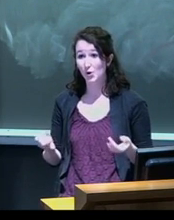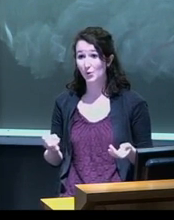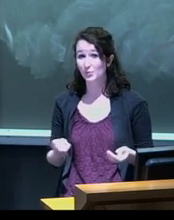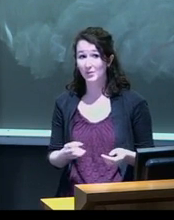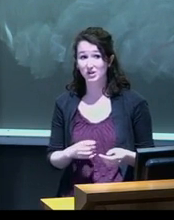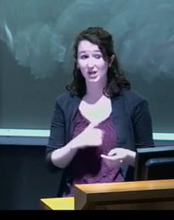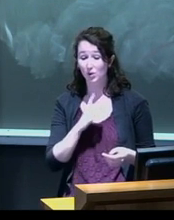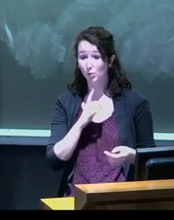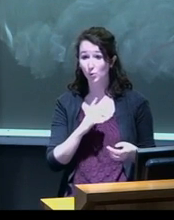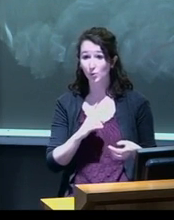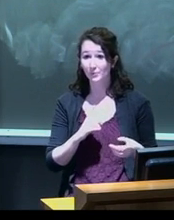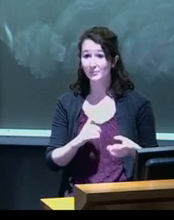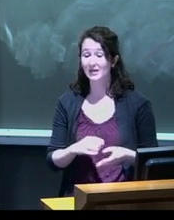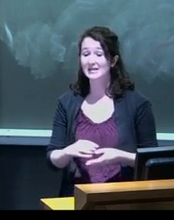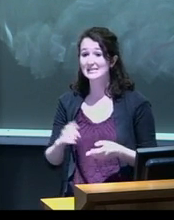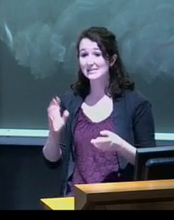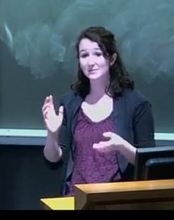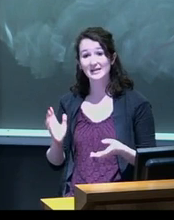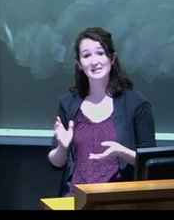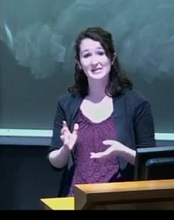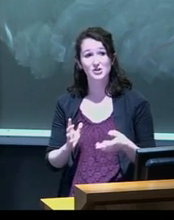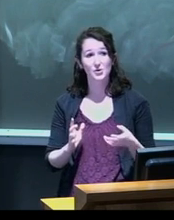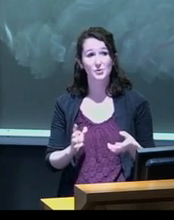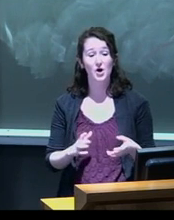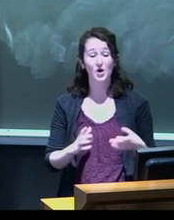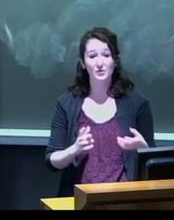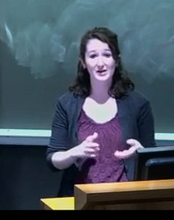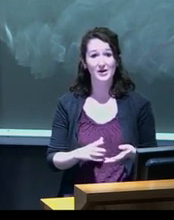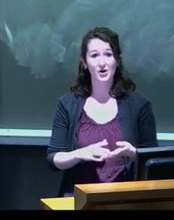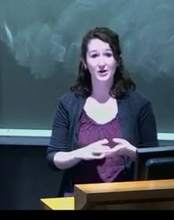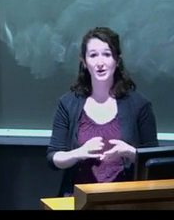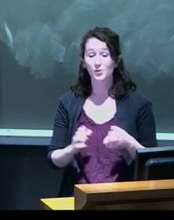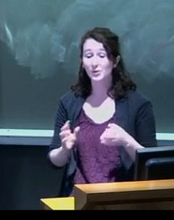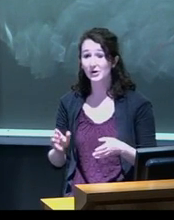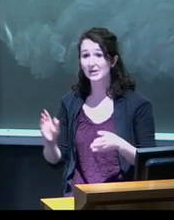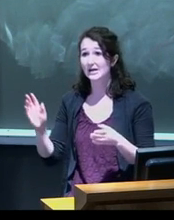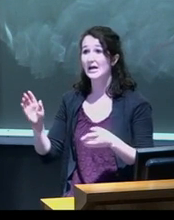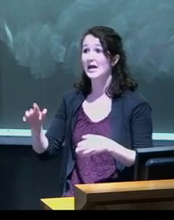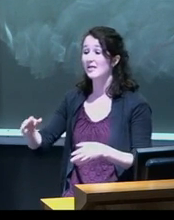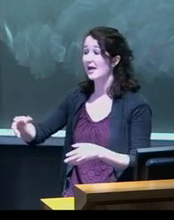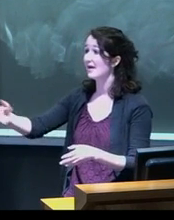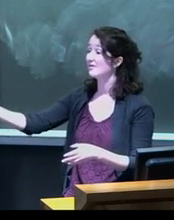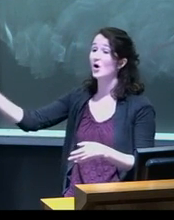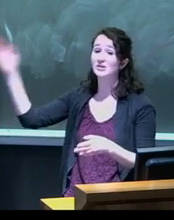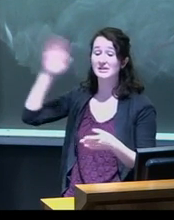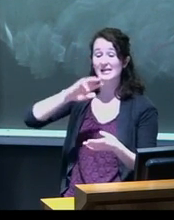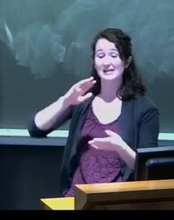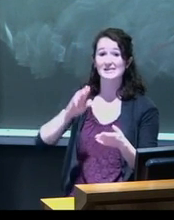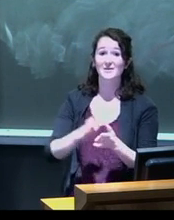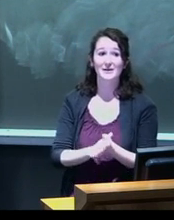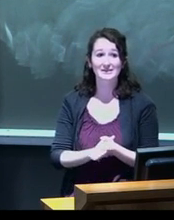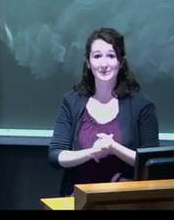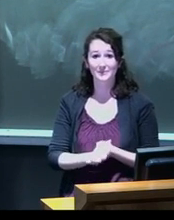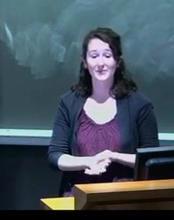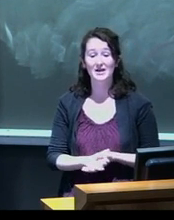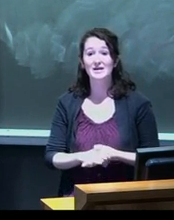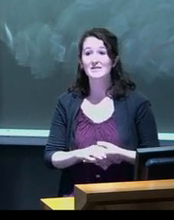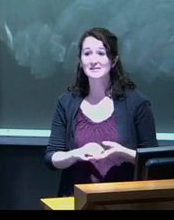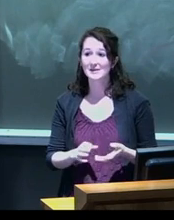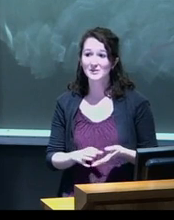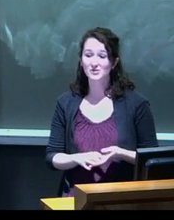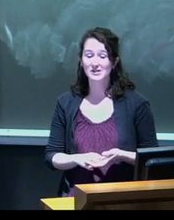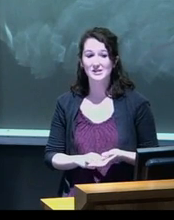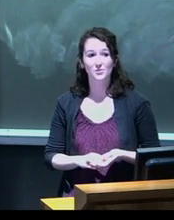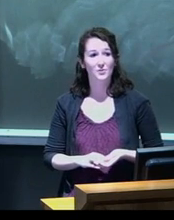modifying tone, much like ooh, displaces a tone already on a word onto the next segment.